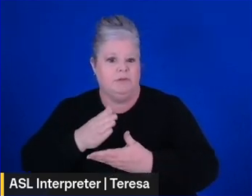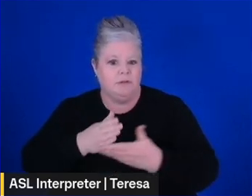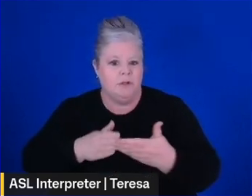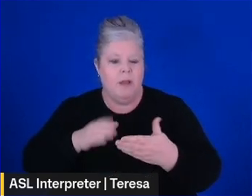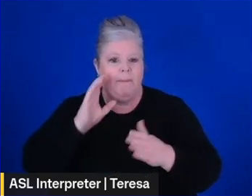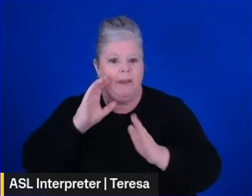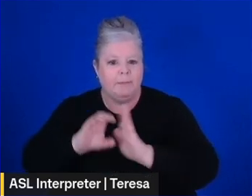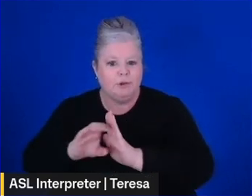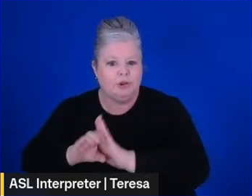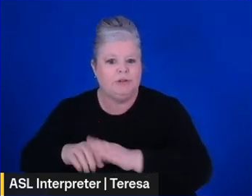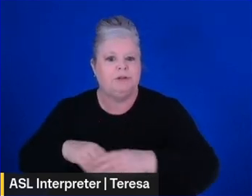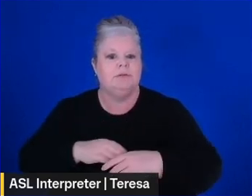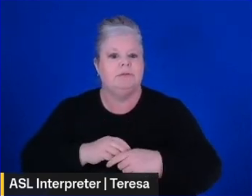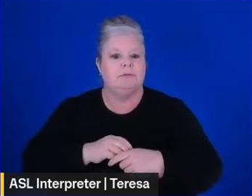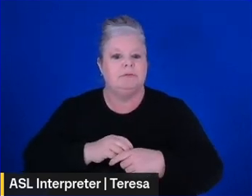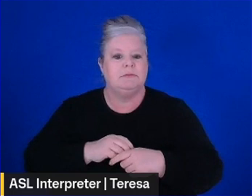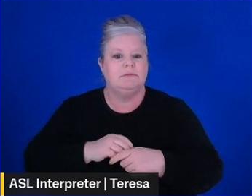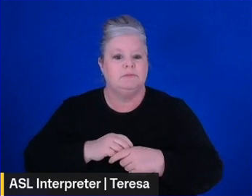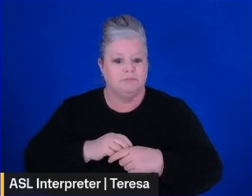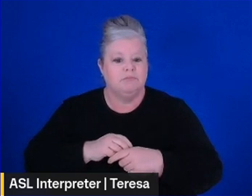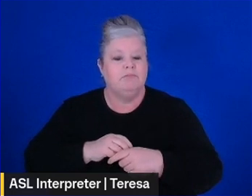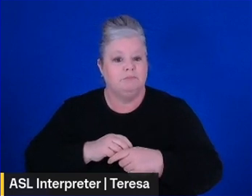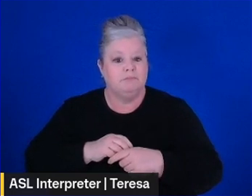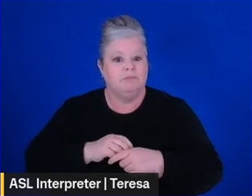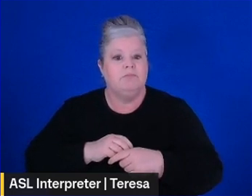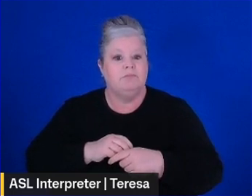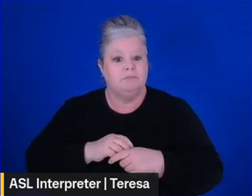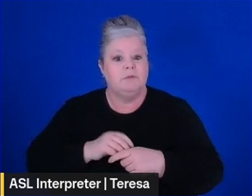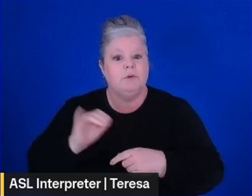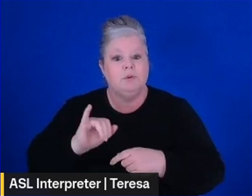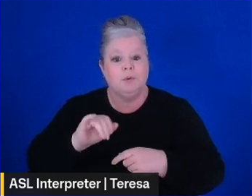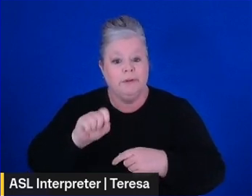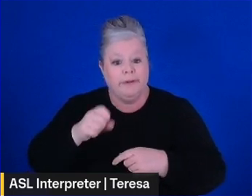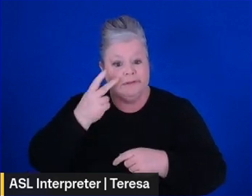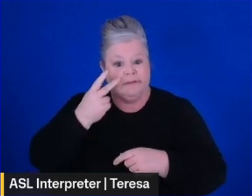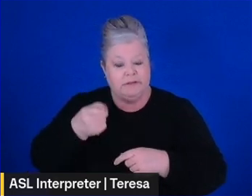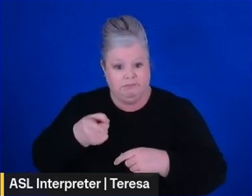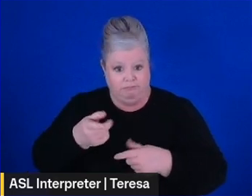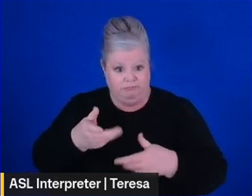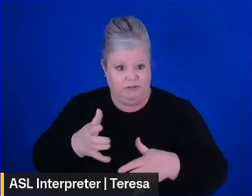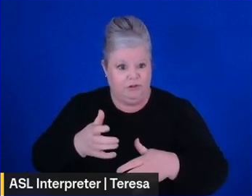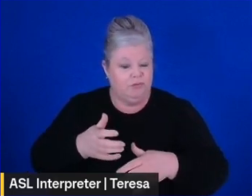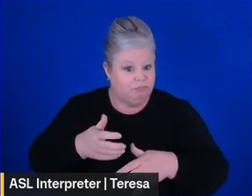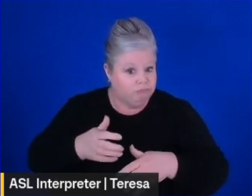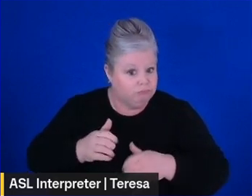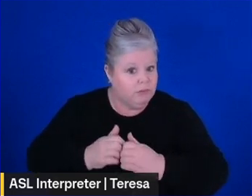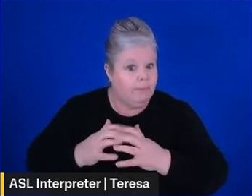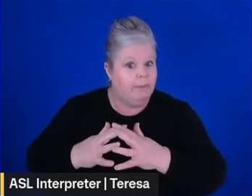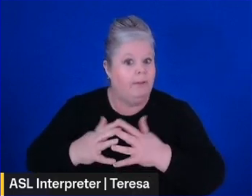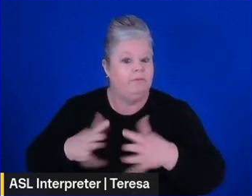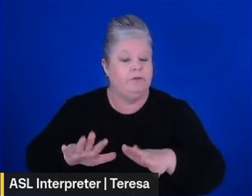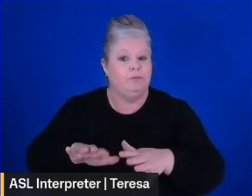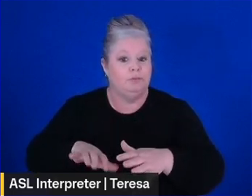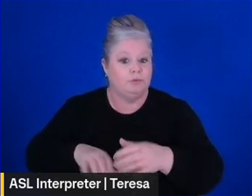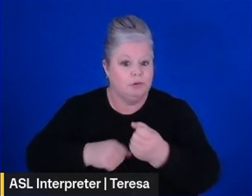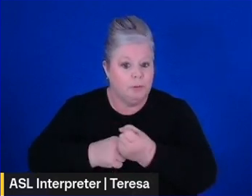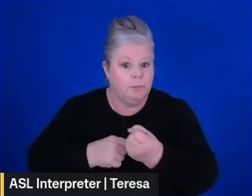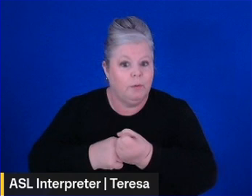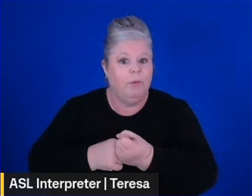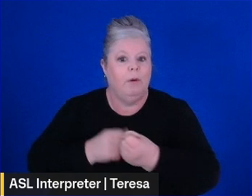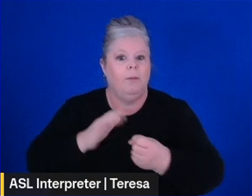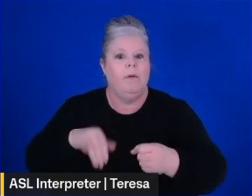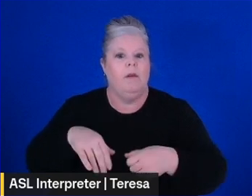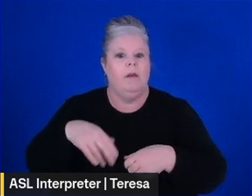the delivery plane, is implemented and supported by HTTP Terraform